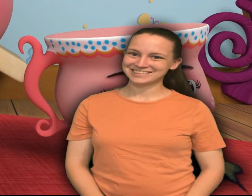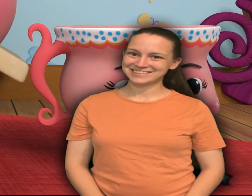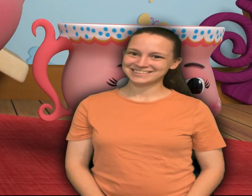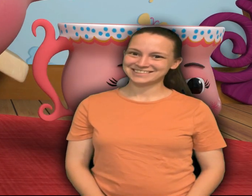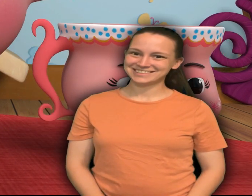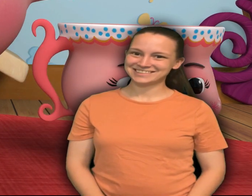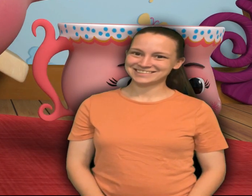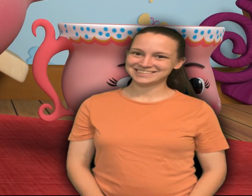I'm teapot, stout